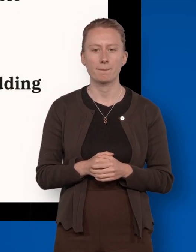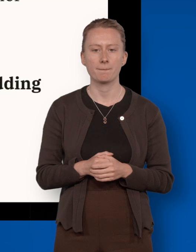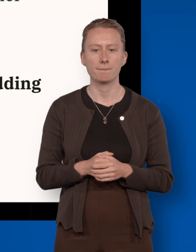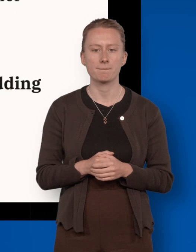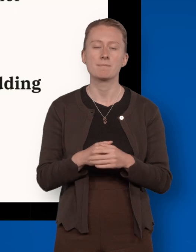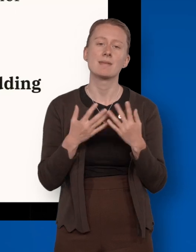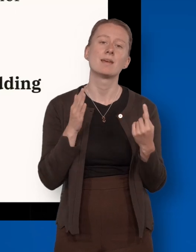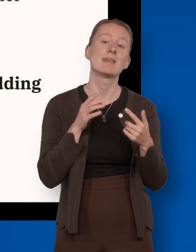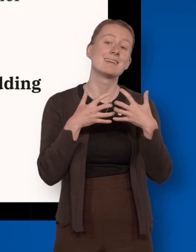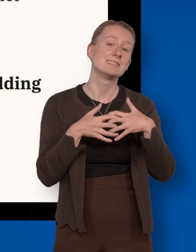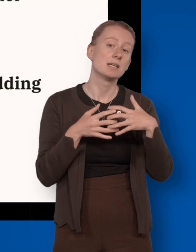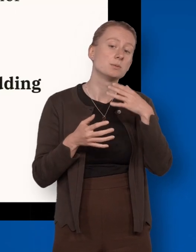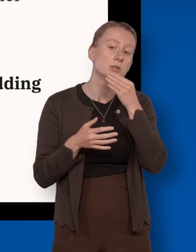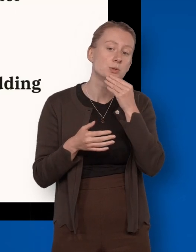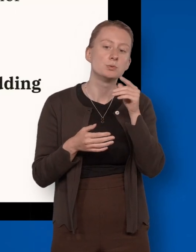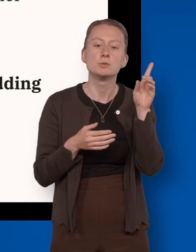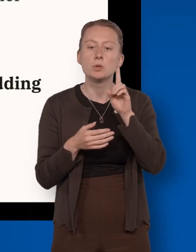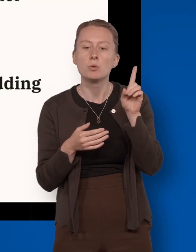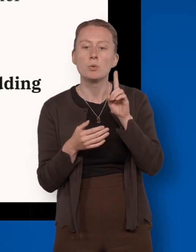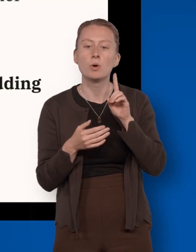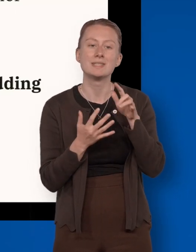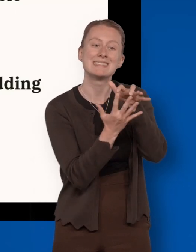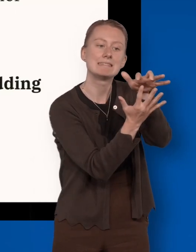is by converting the text to what's called an embedding,